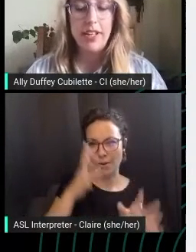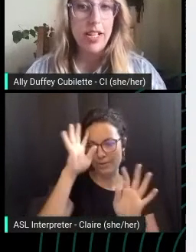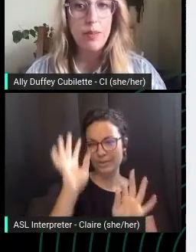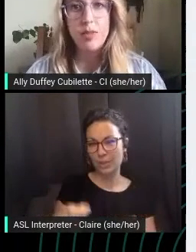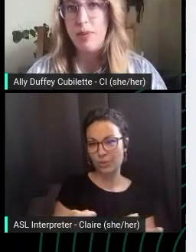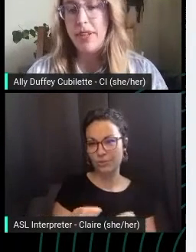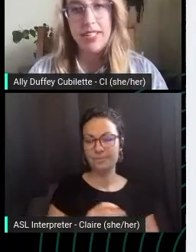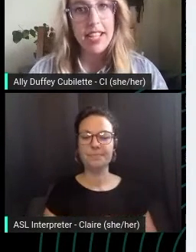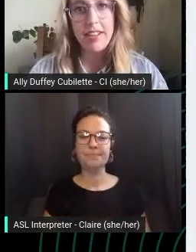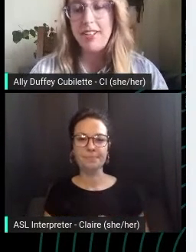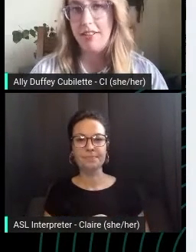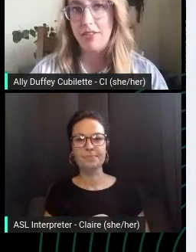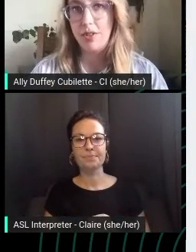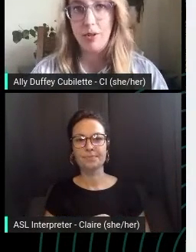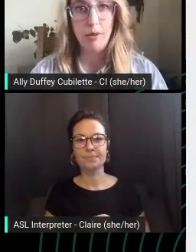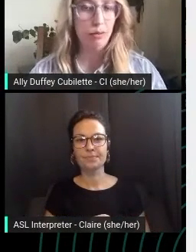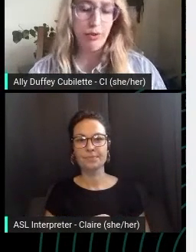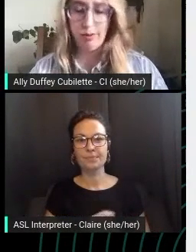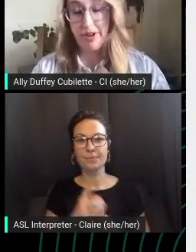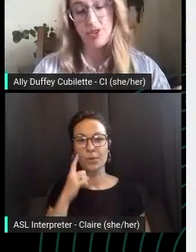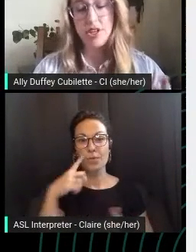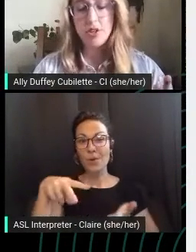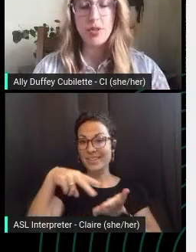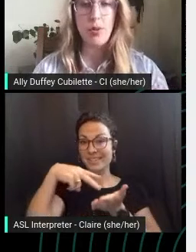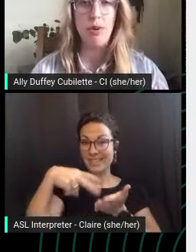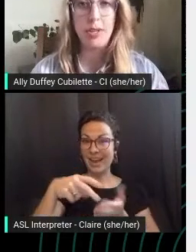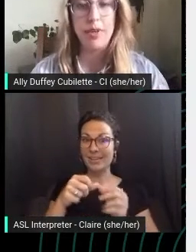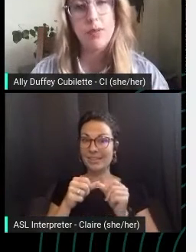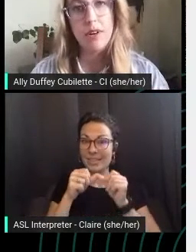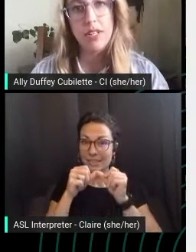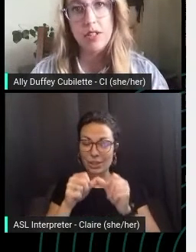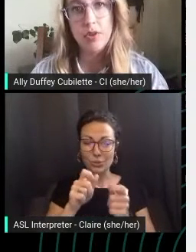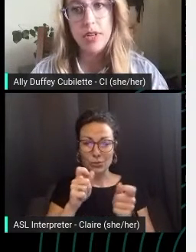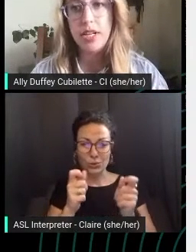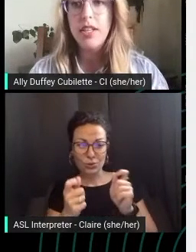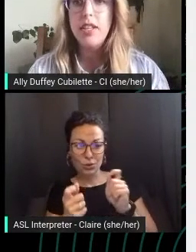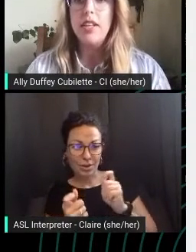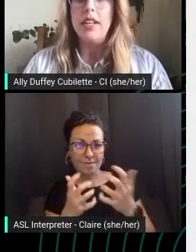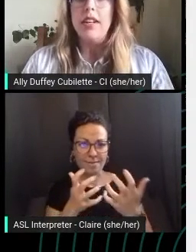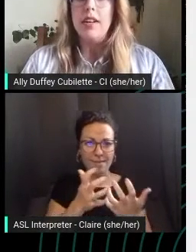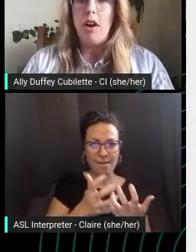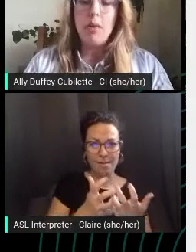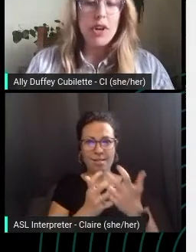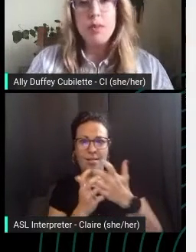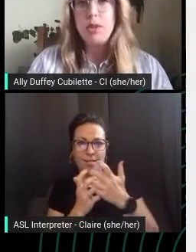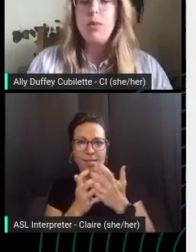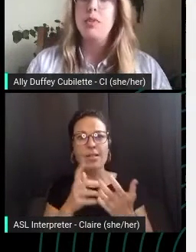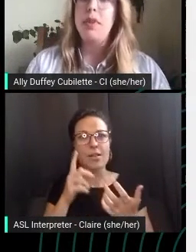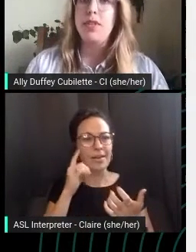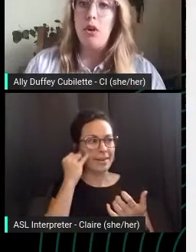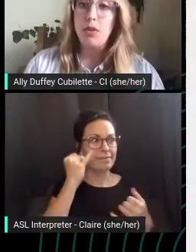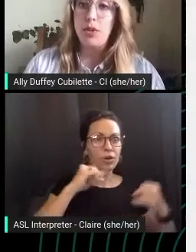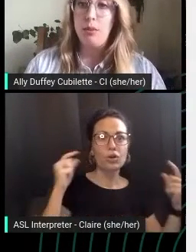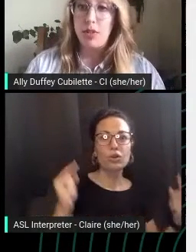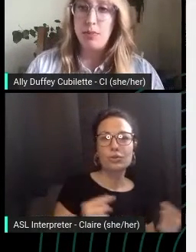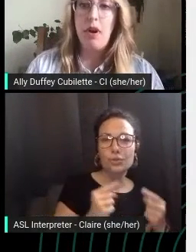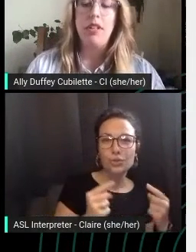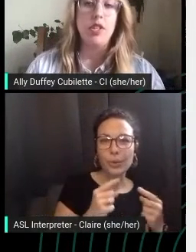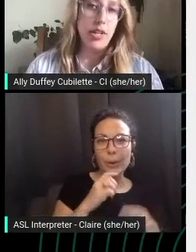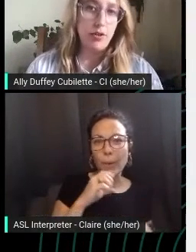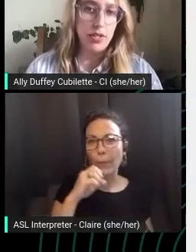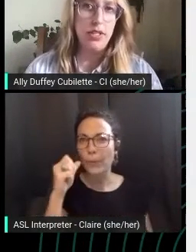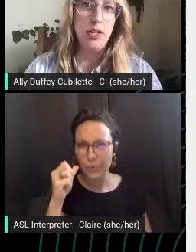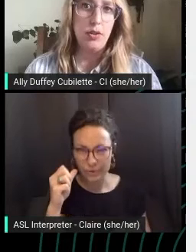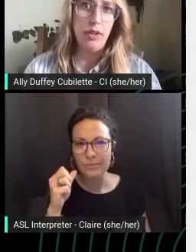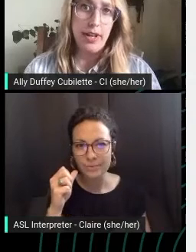where technique must be maintained as your body changes or you experience injury, our measurement tools must also respond